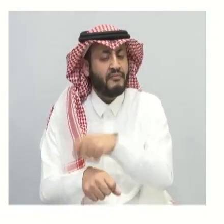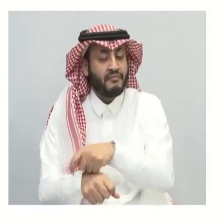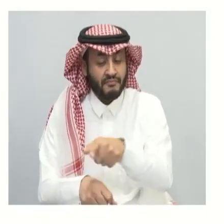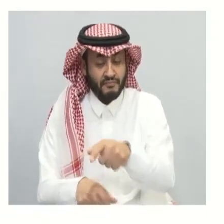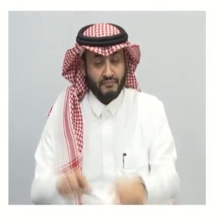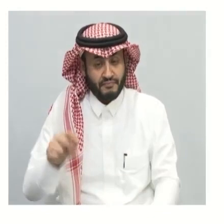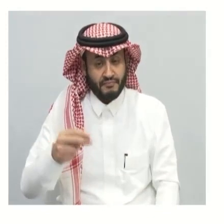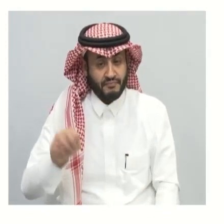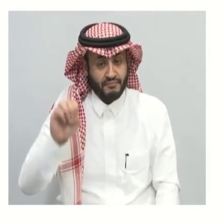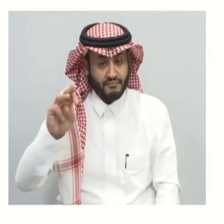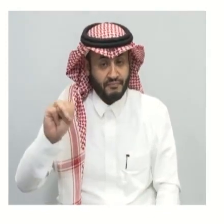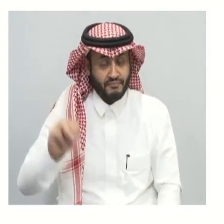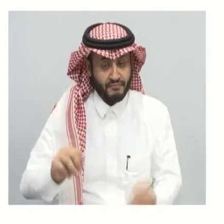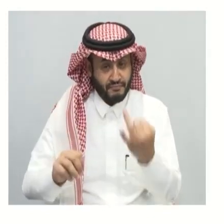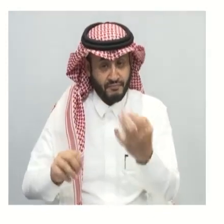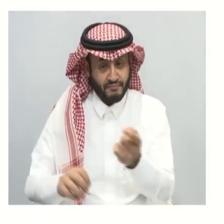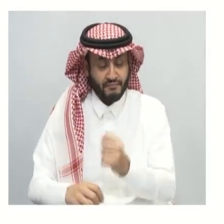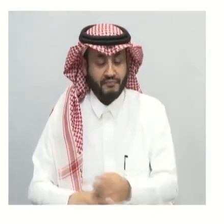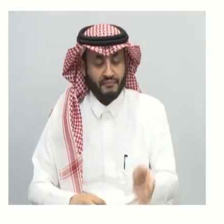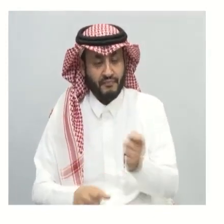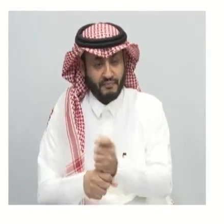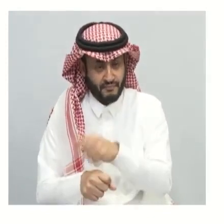them. Return the shoes or return them.